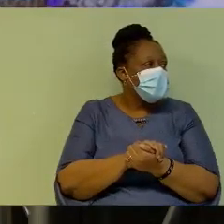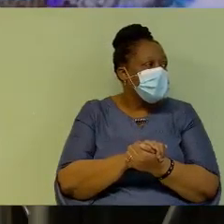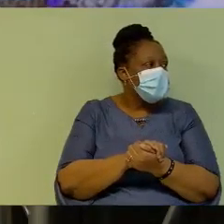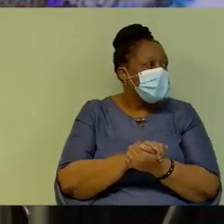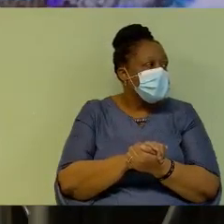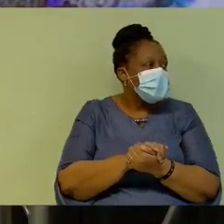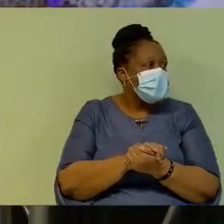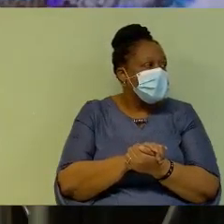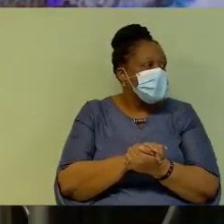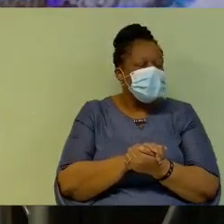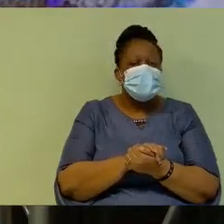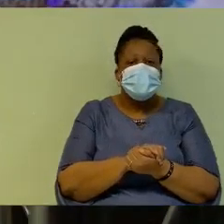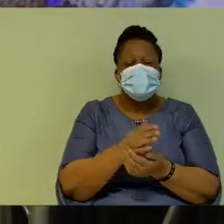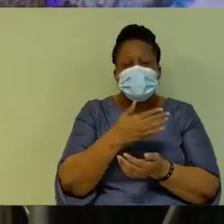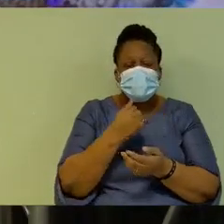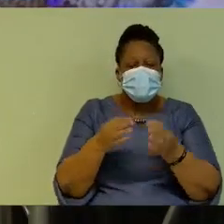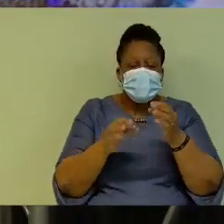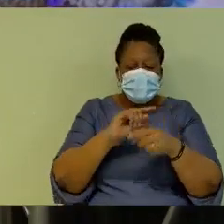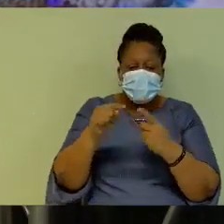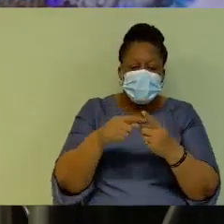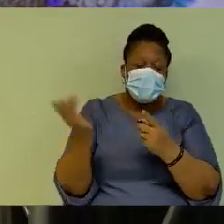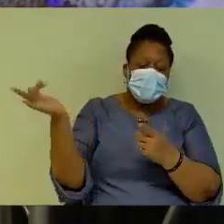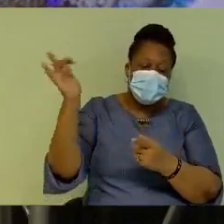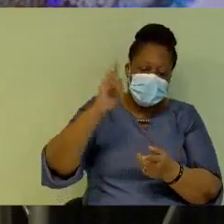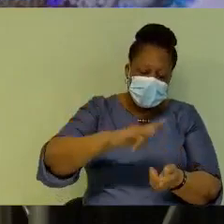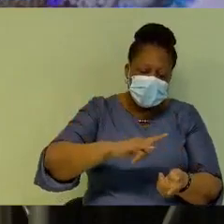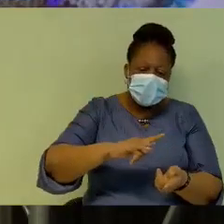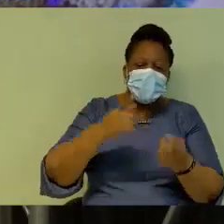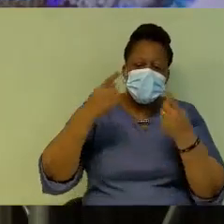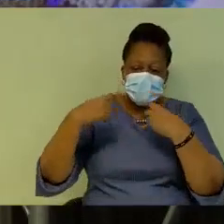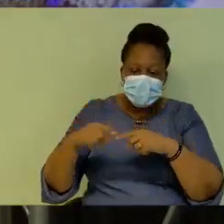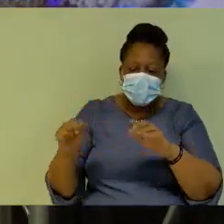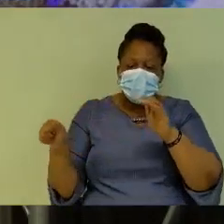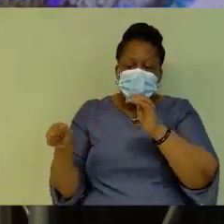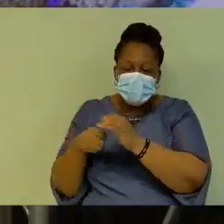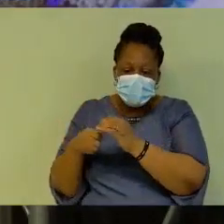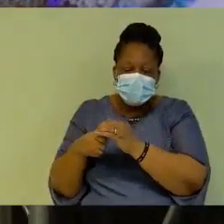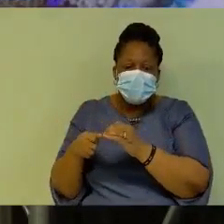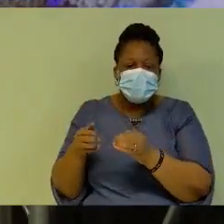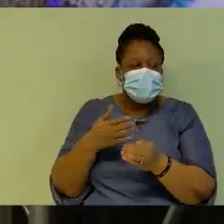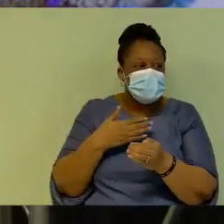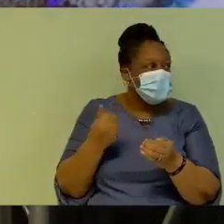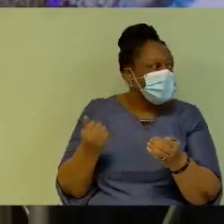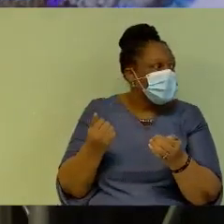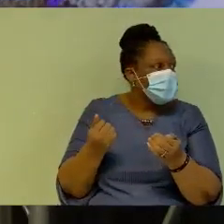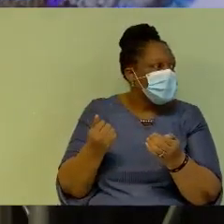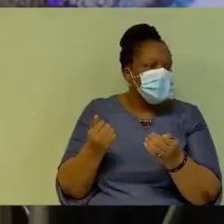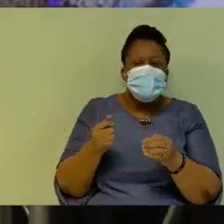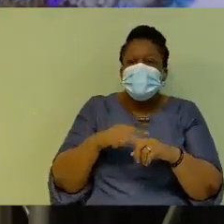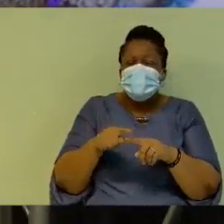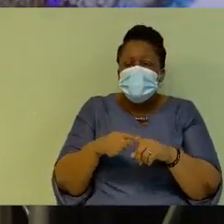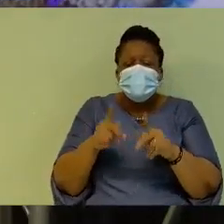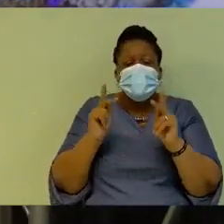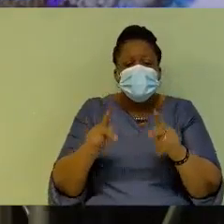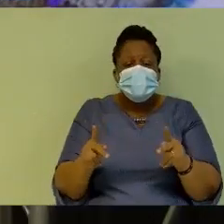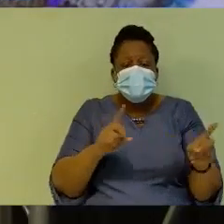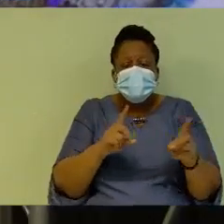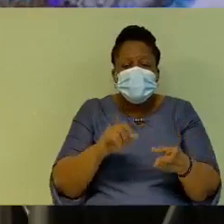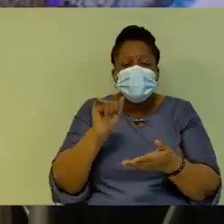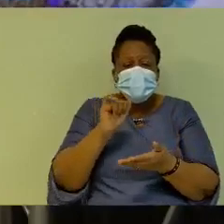with mandatory quarantine in a government facility. There have been several other stories of that nature. As a result,